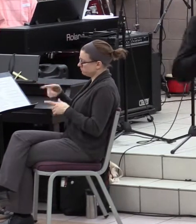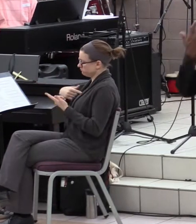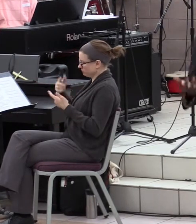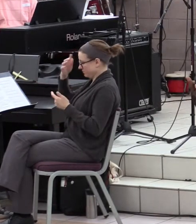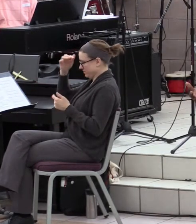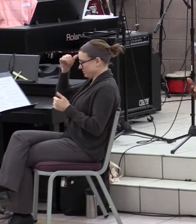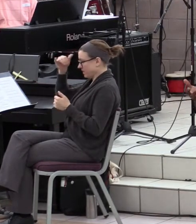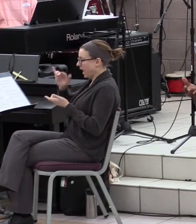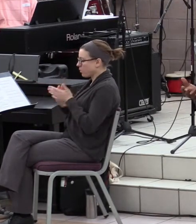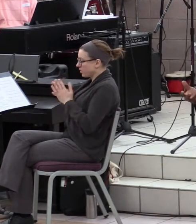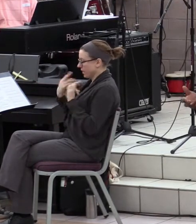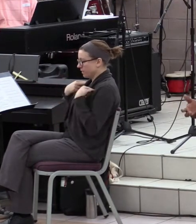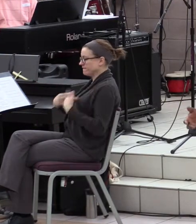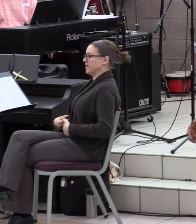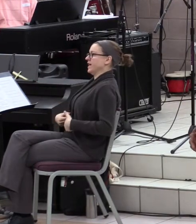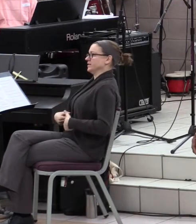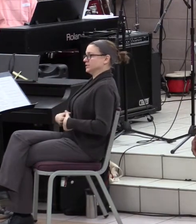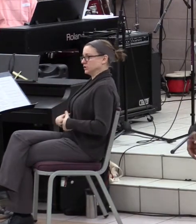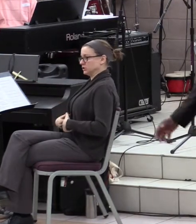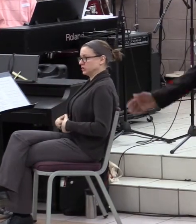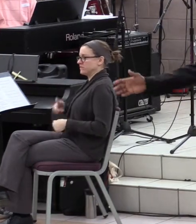become flesh.